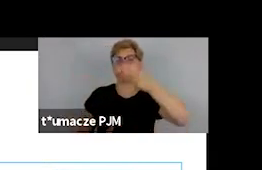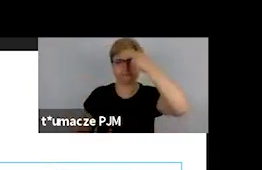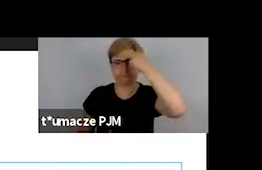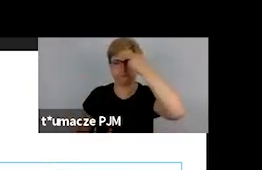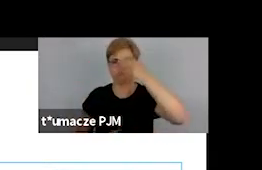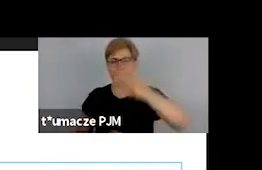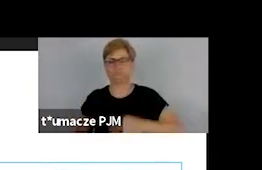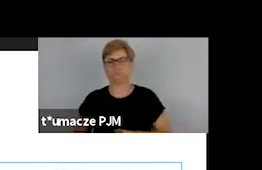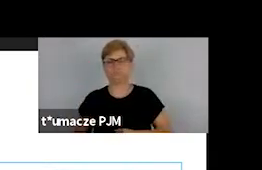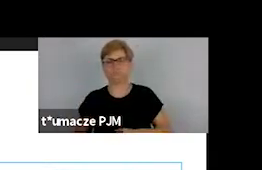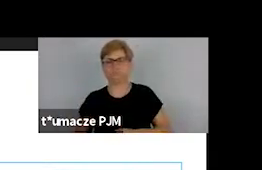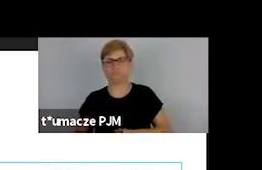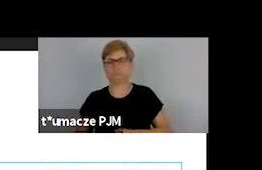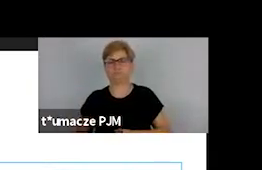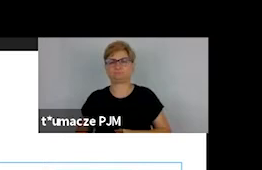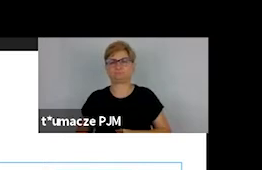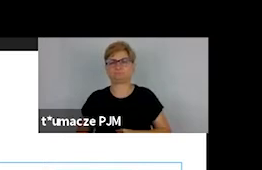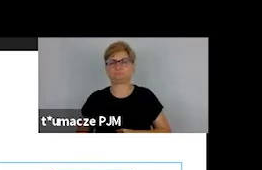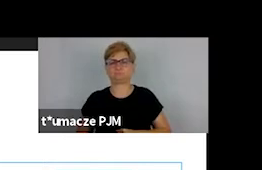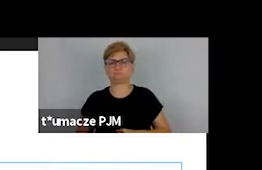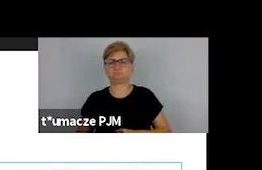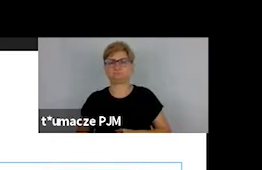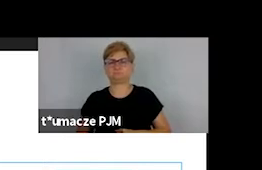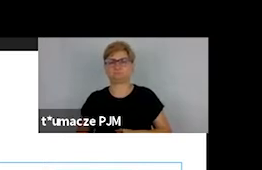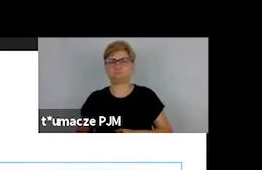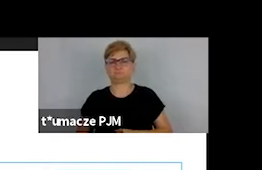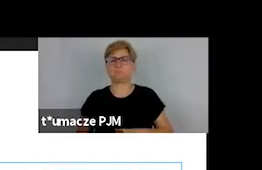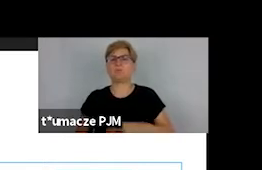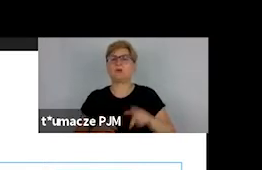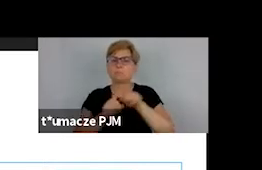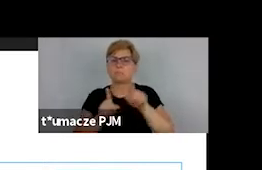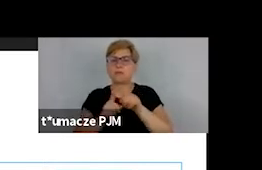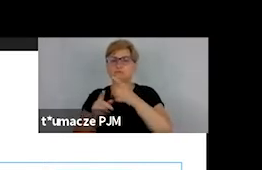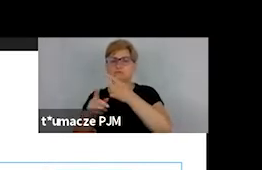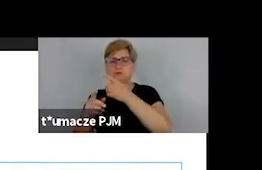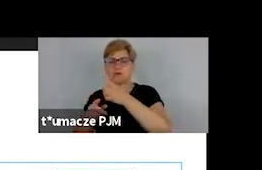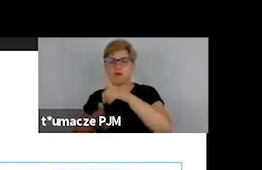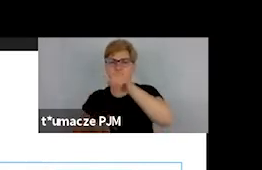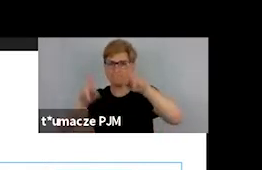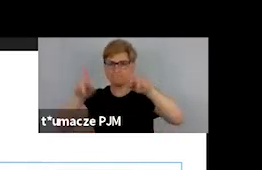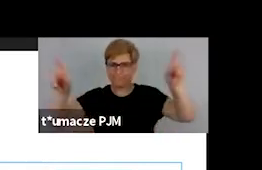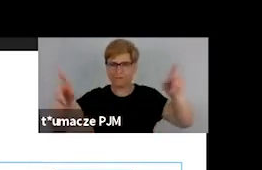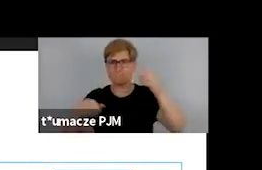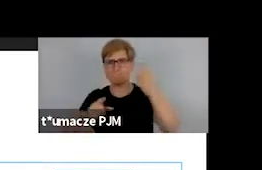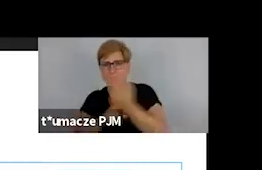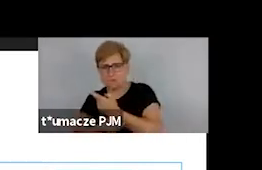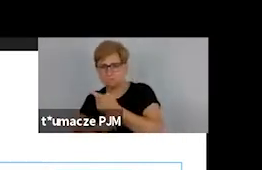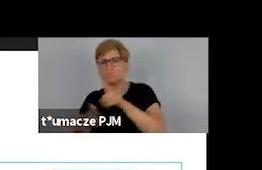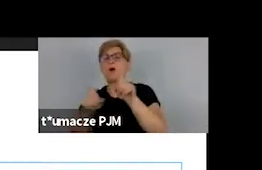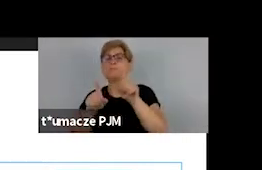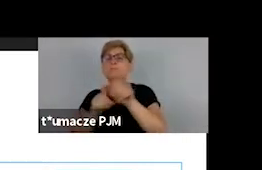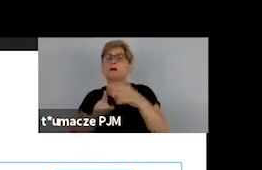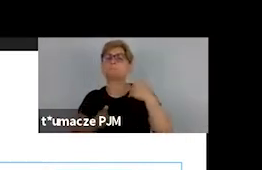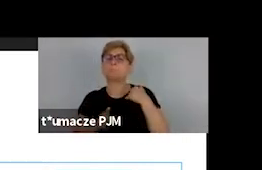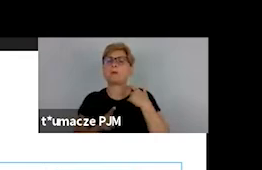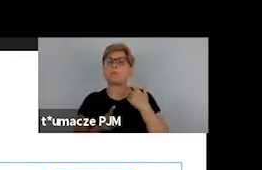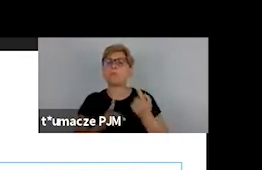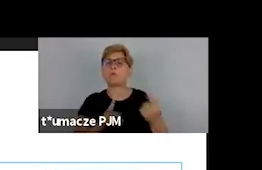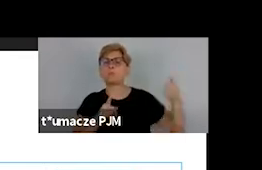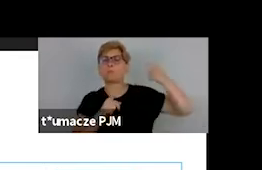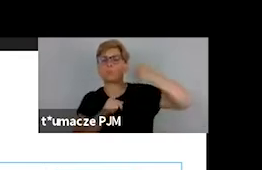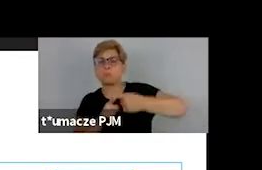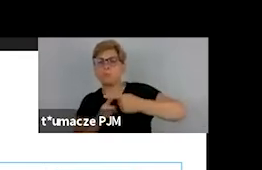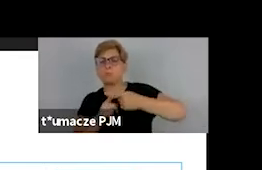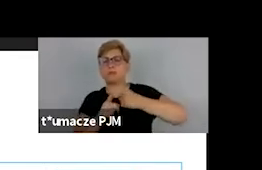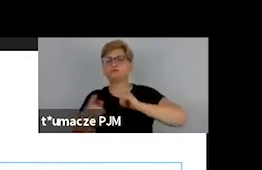kinds of group counseling approaches, but our prevention work doesn't usually address these things. Our prevention work is